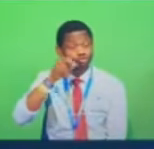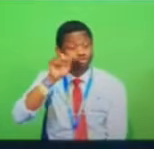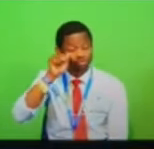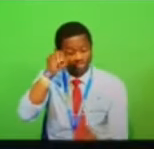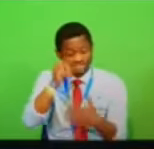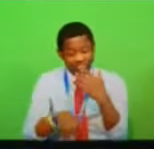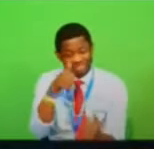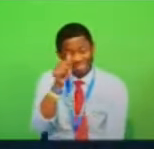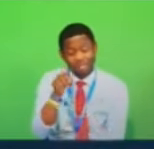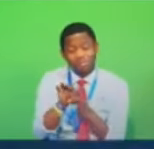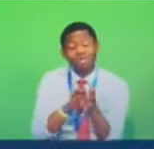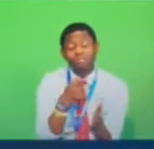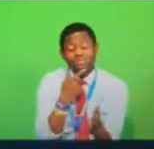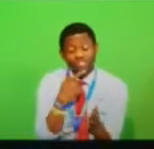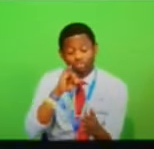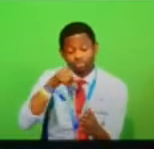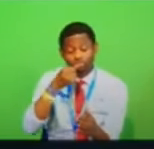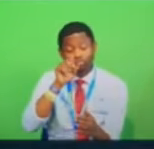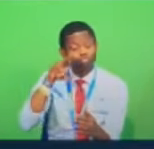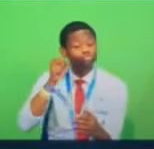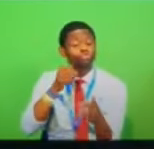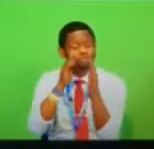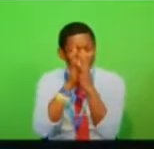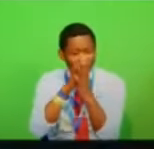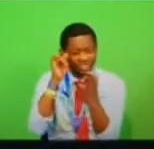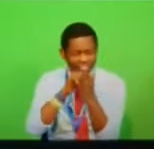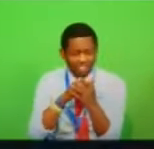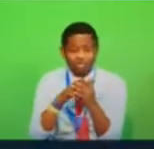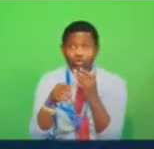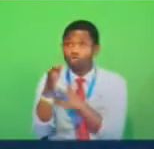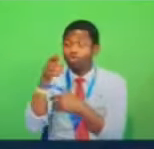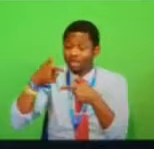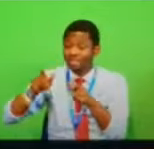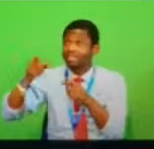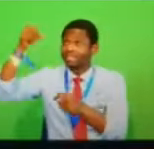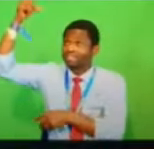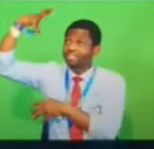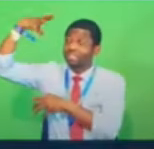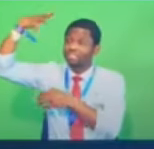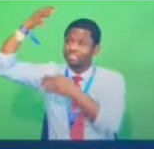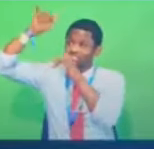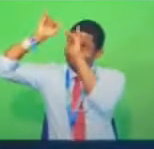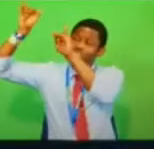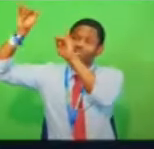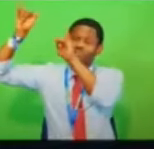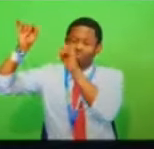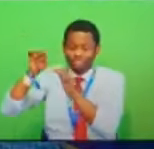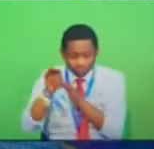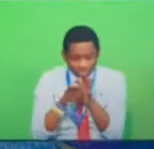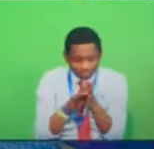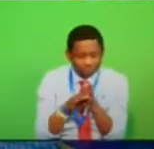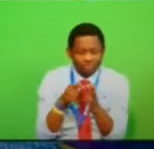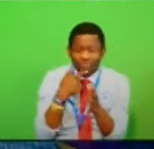says that Joshua prayed that God let the sun stand still. And the Bible writes that, and the